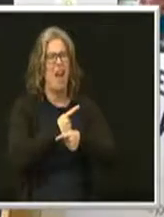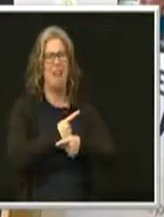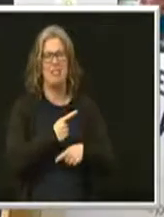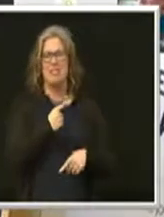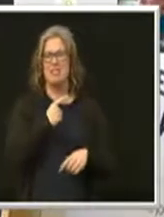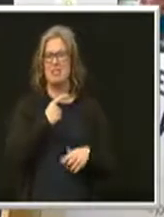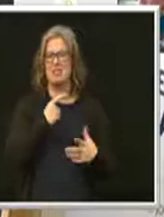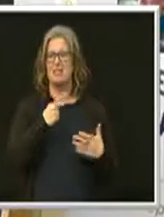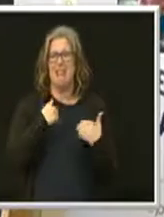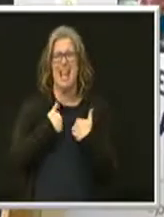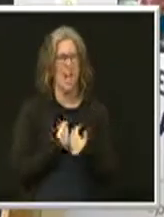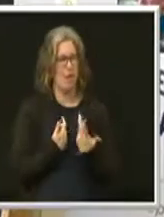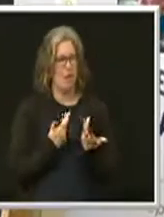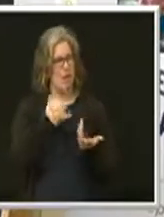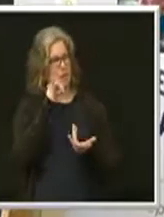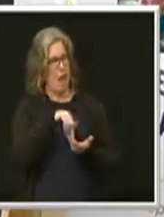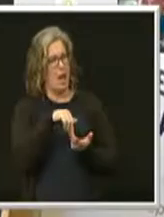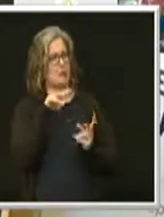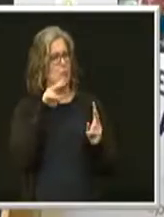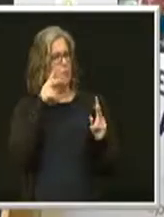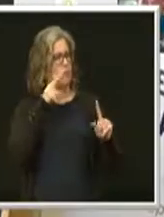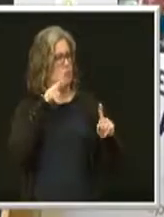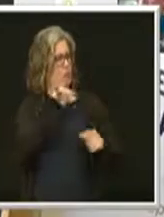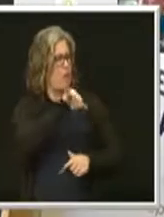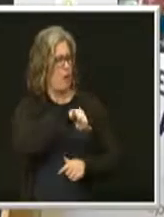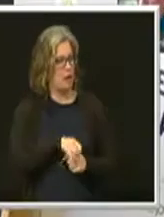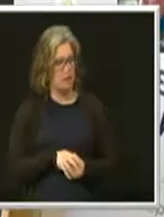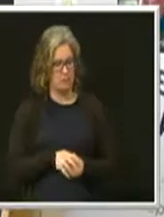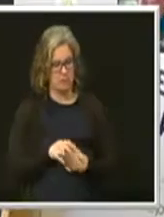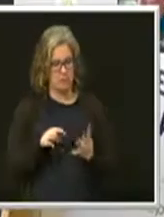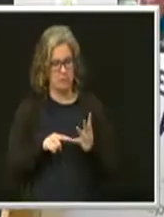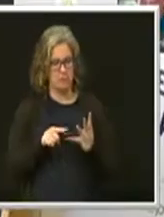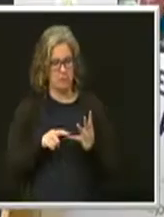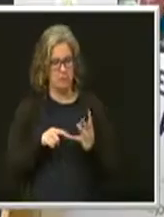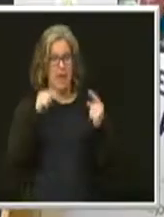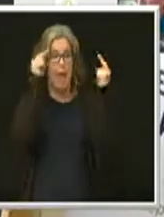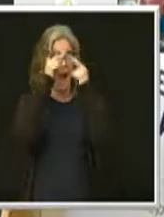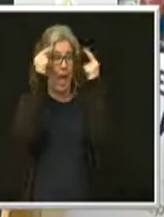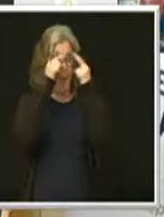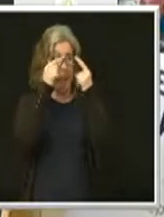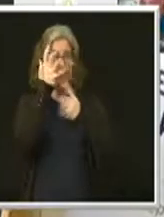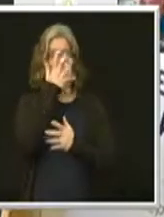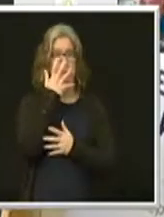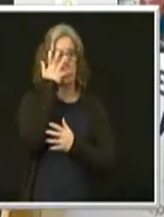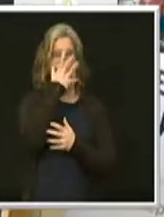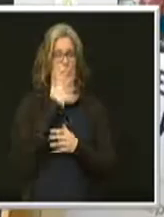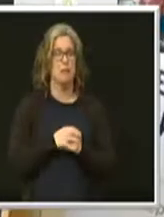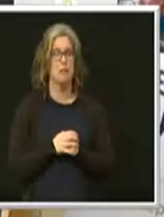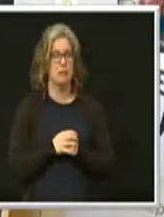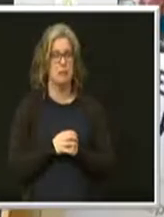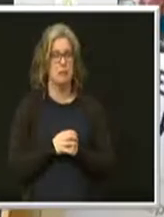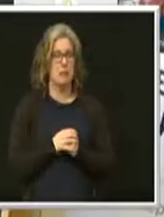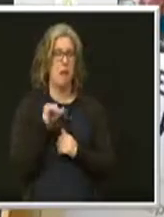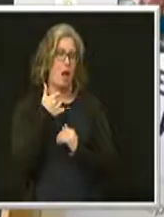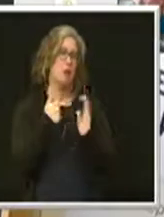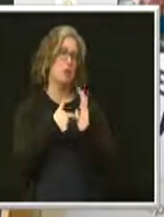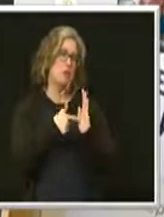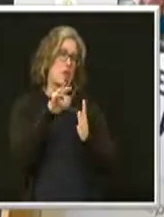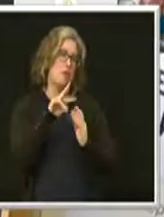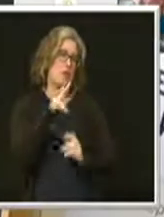tired. And so just watch out for that as well. And then lastly, headache and dizziness may also be another sign of